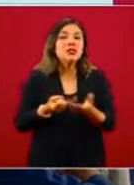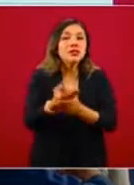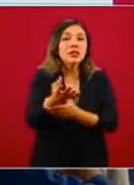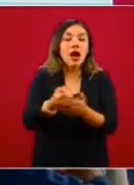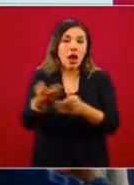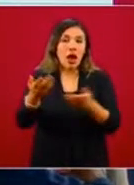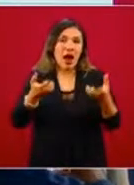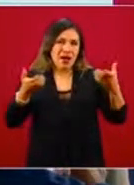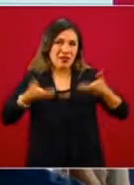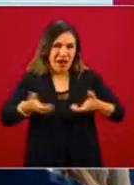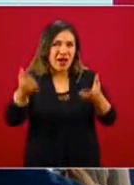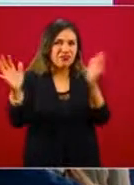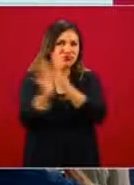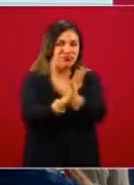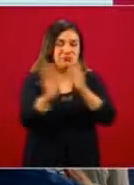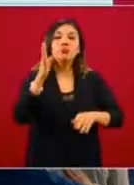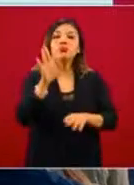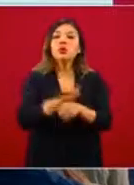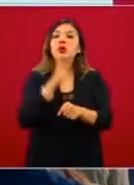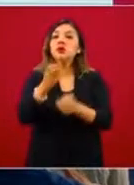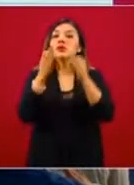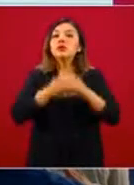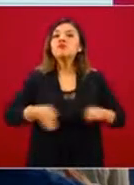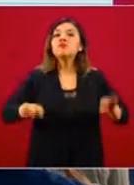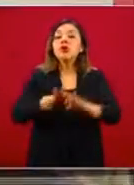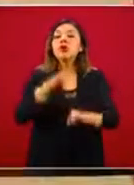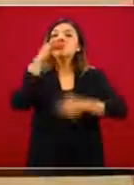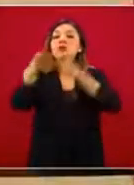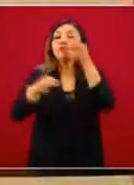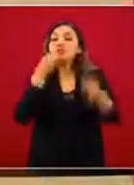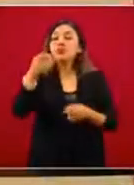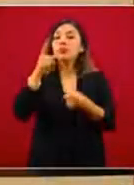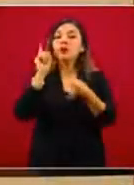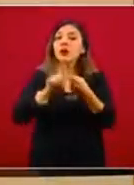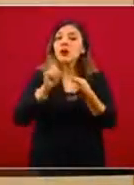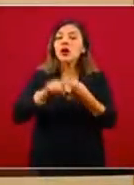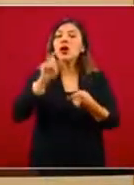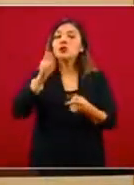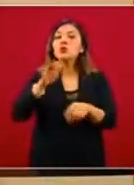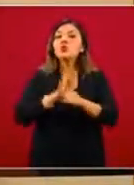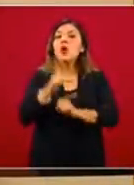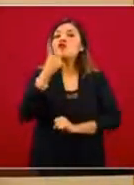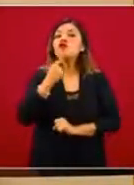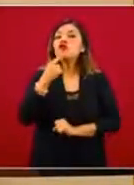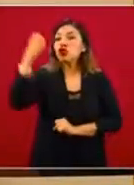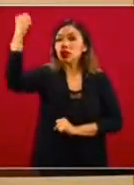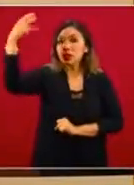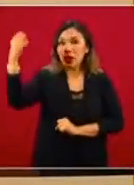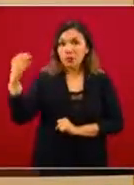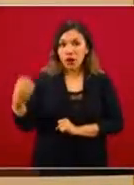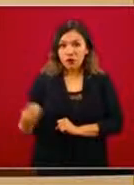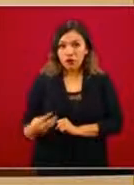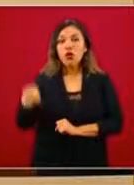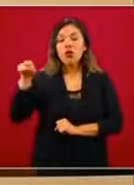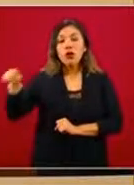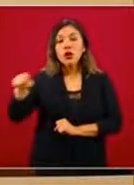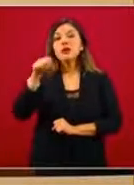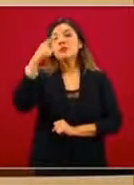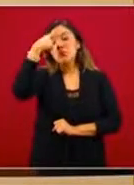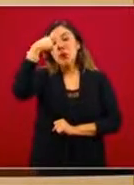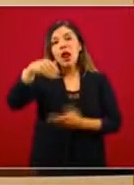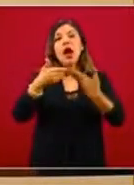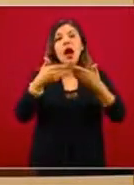mobility. That's why it's important for all of us to be paying very close attention to what color the risk